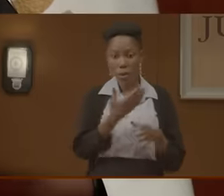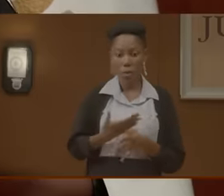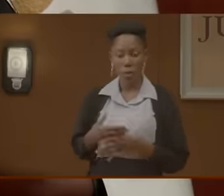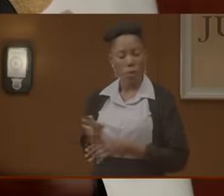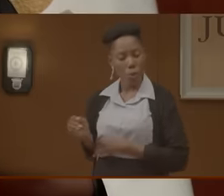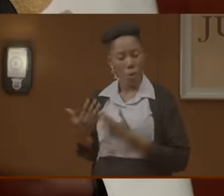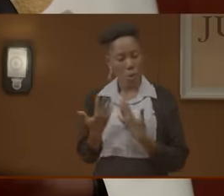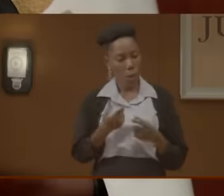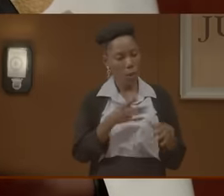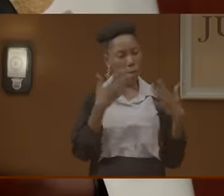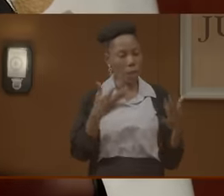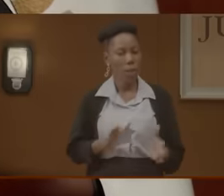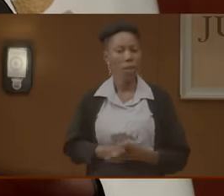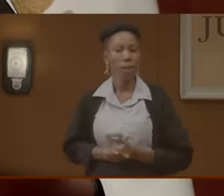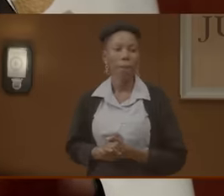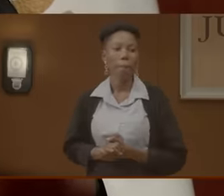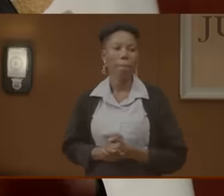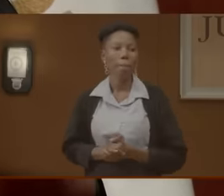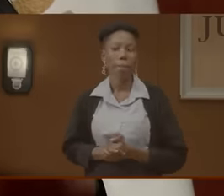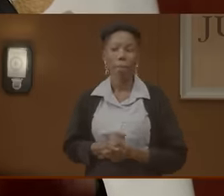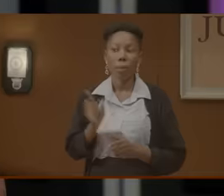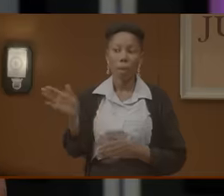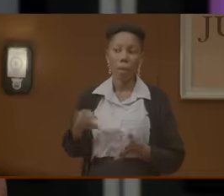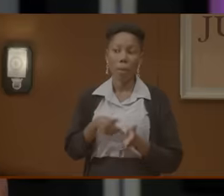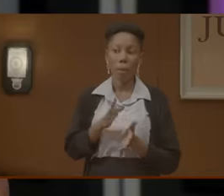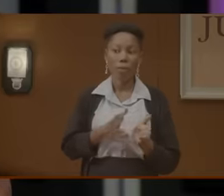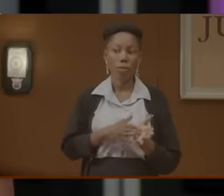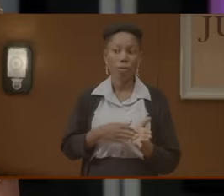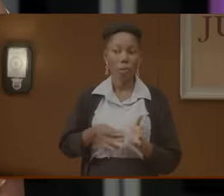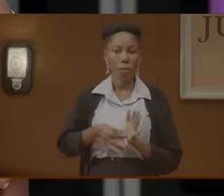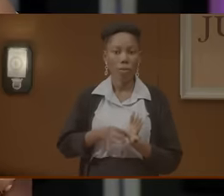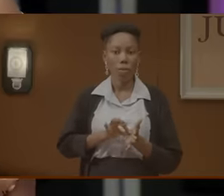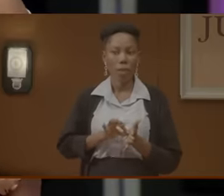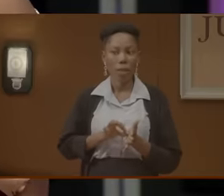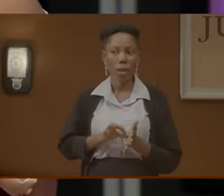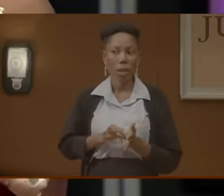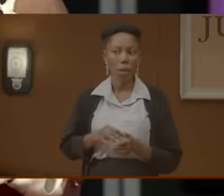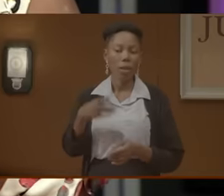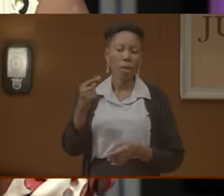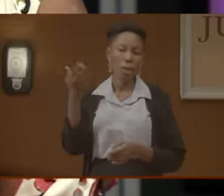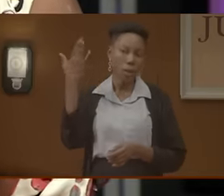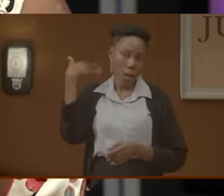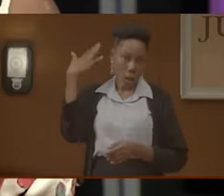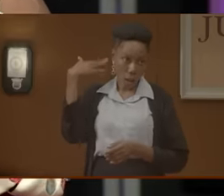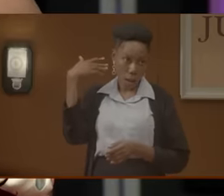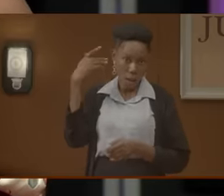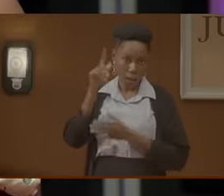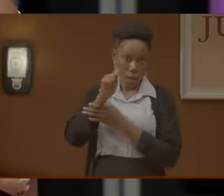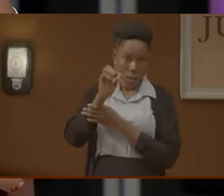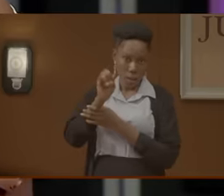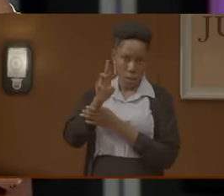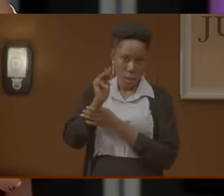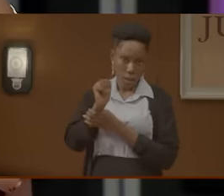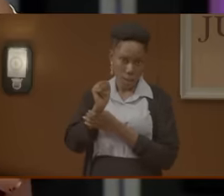you? No. So let me round up. Is he paying the school fees? He's paid the school fees of last thing. Like now.